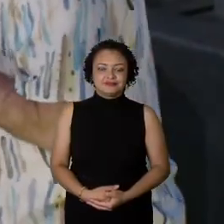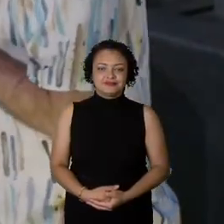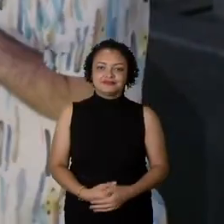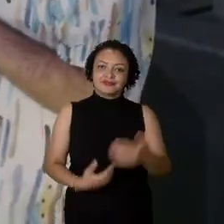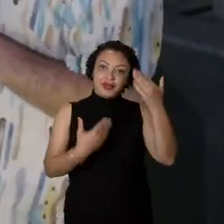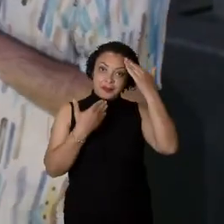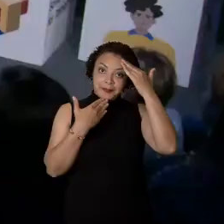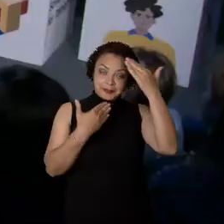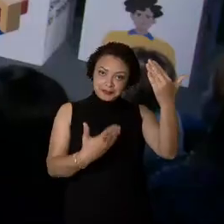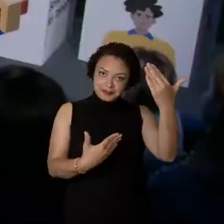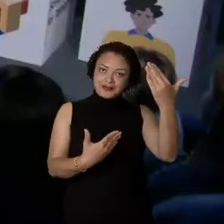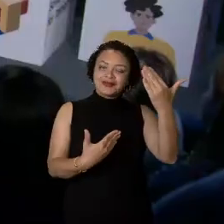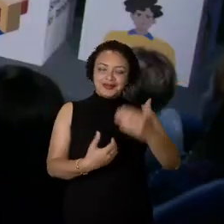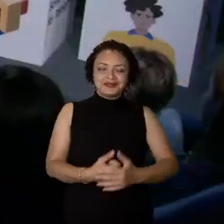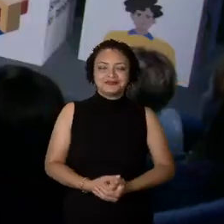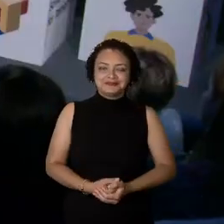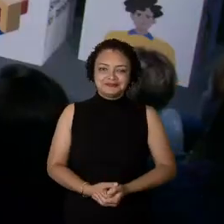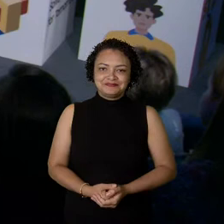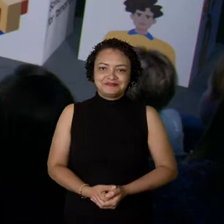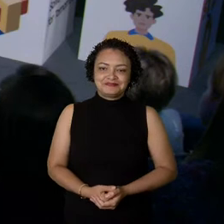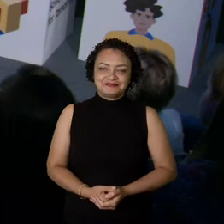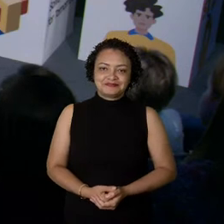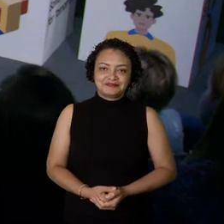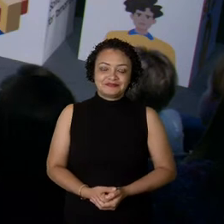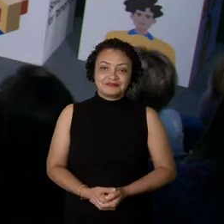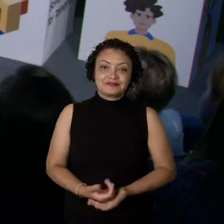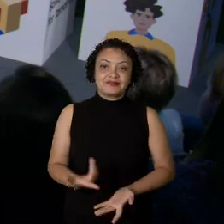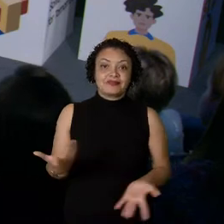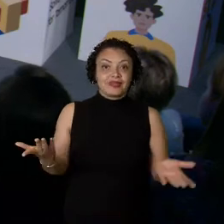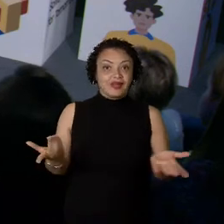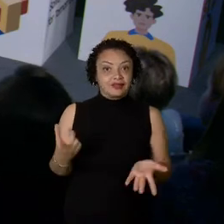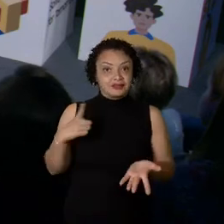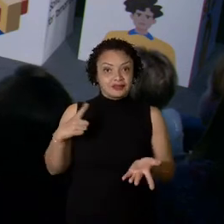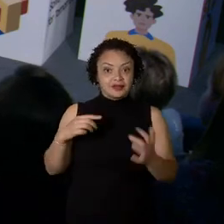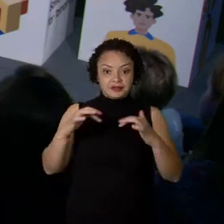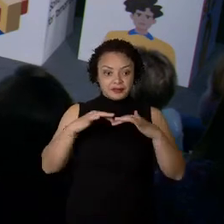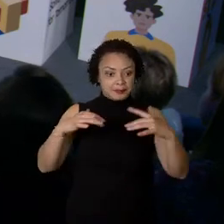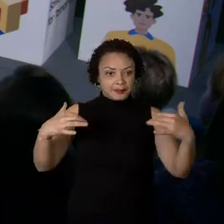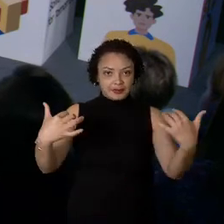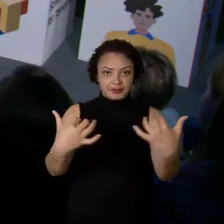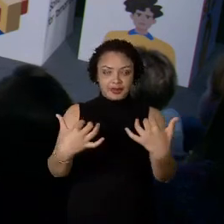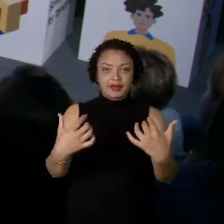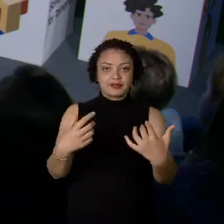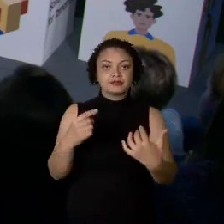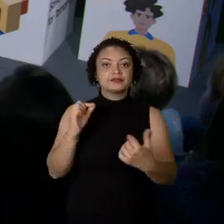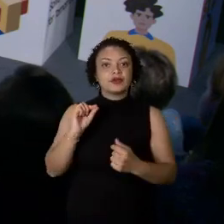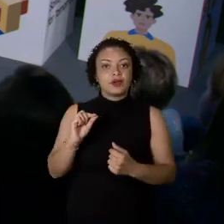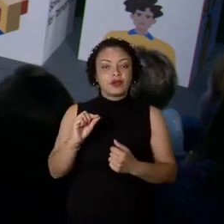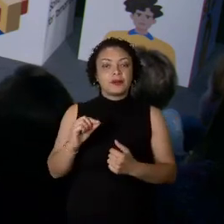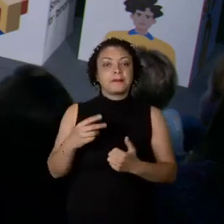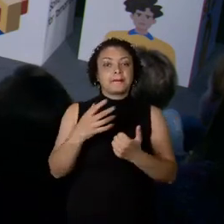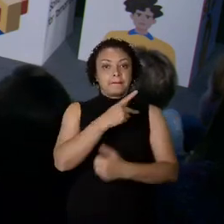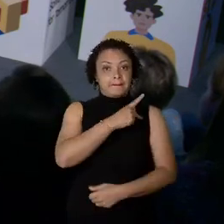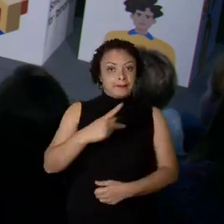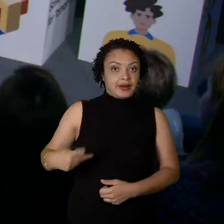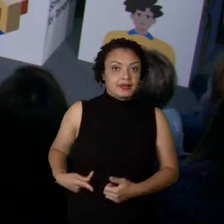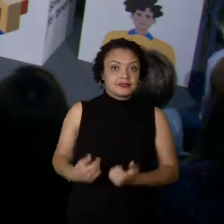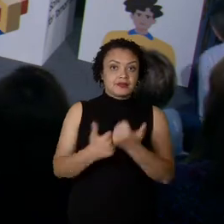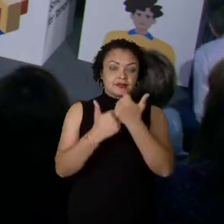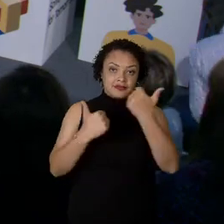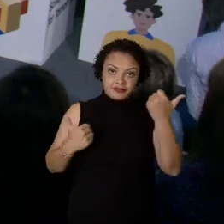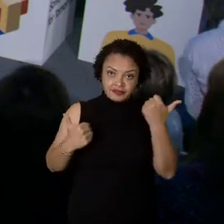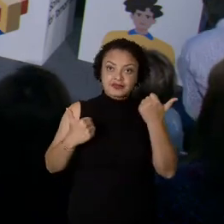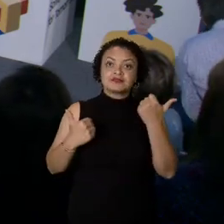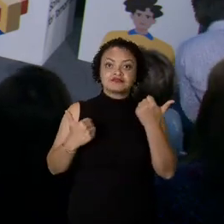Obrigado, Kevin, pelas palavras. E temos aqui na plateia o vice-presidente de Relações